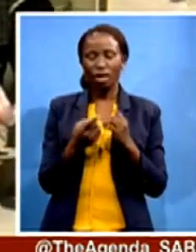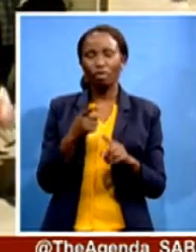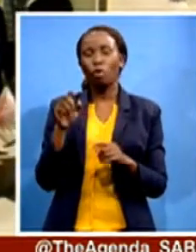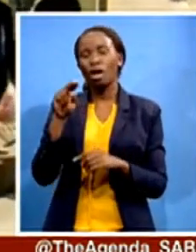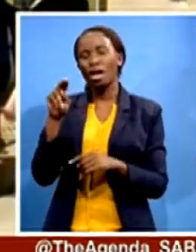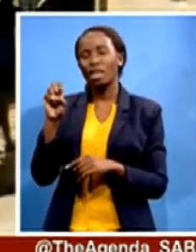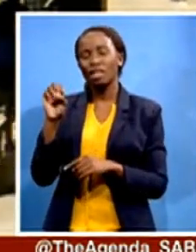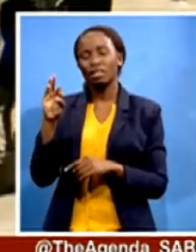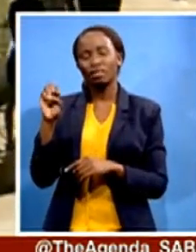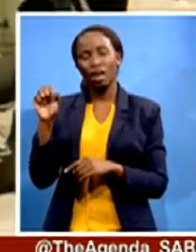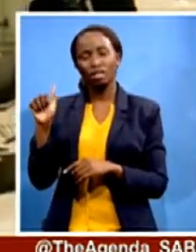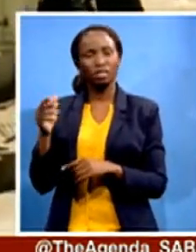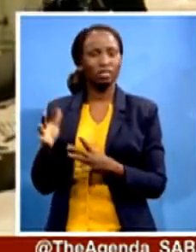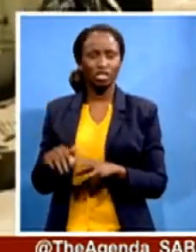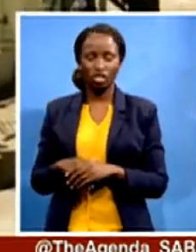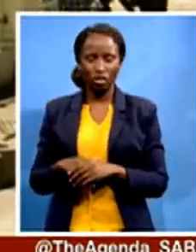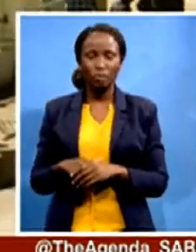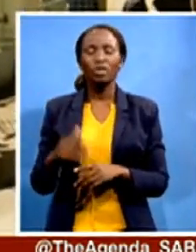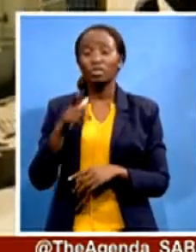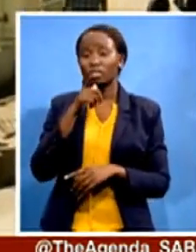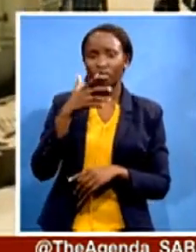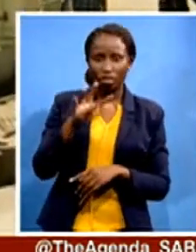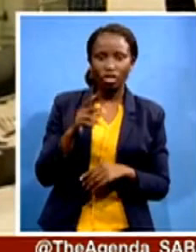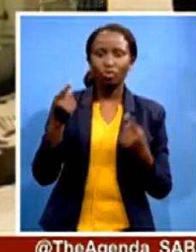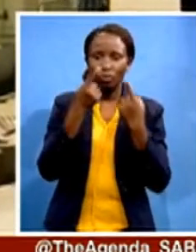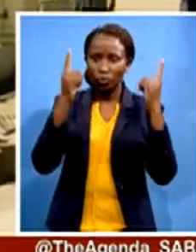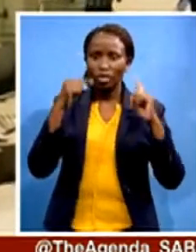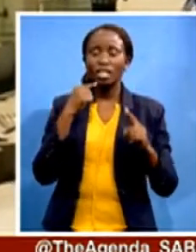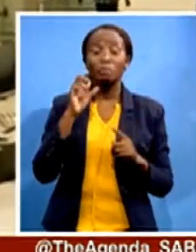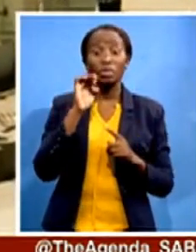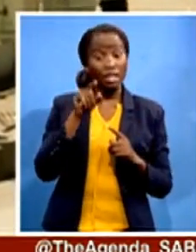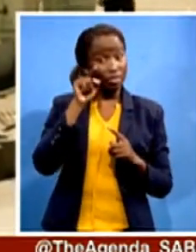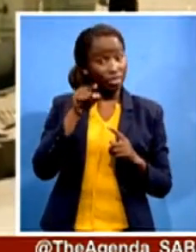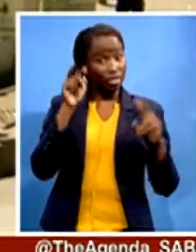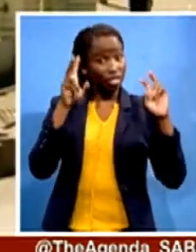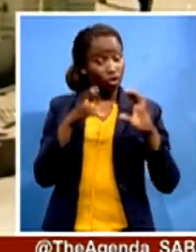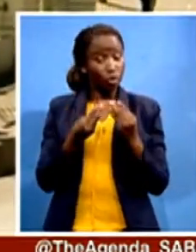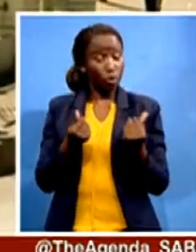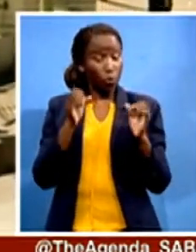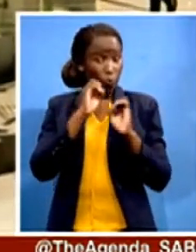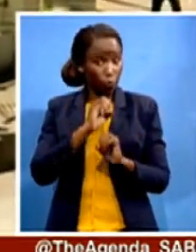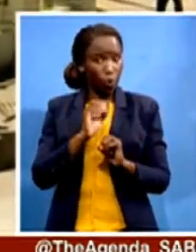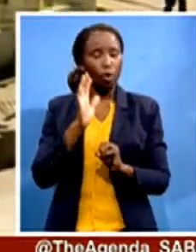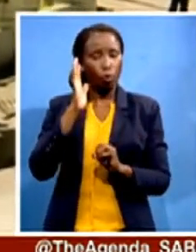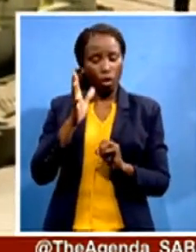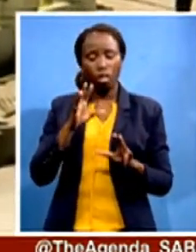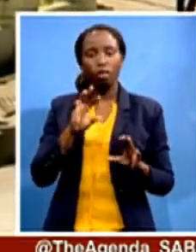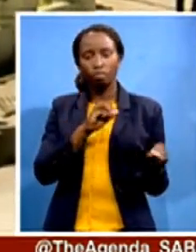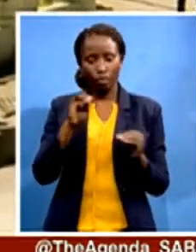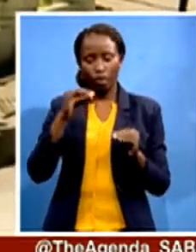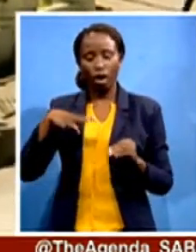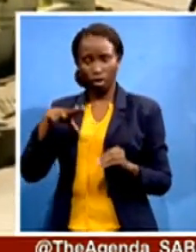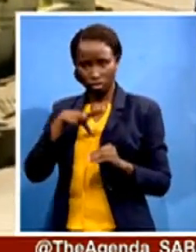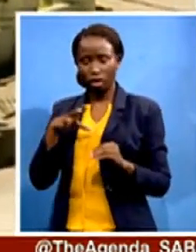to the university, if this matter they don't attend to it, we're going to take it to the council. Now then, those guys were suspended, and